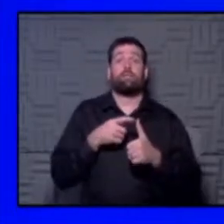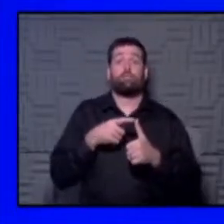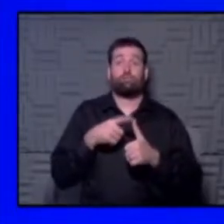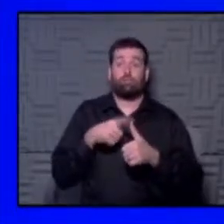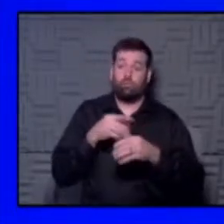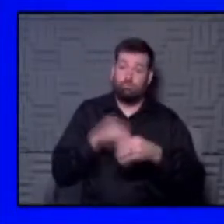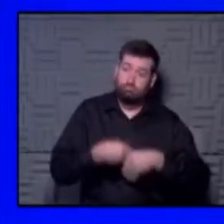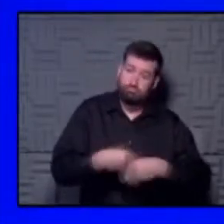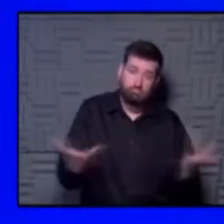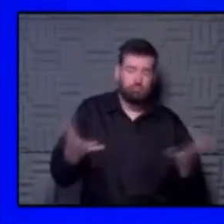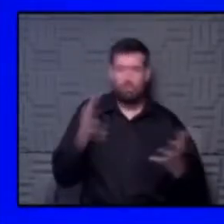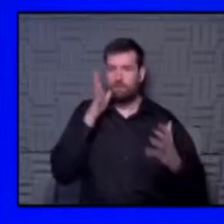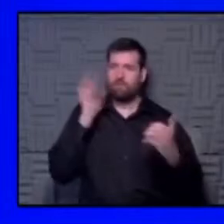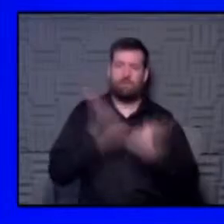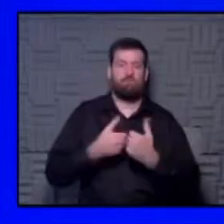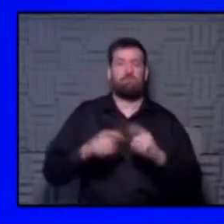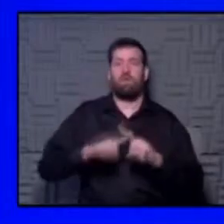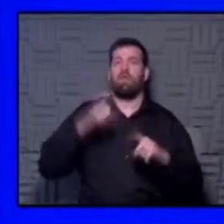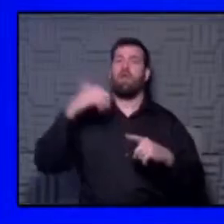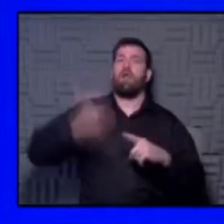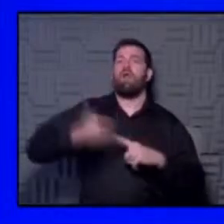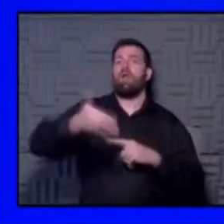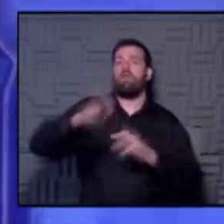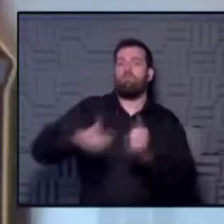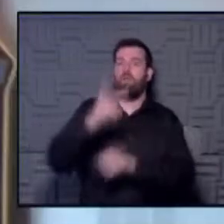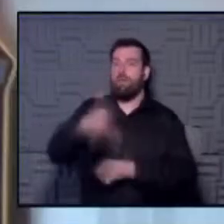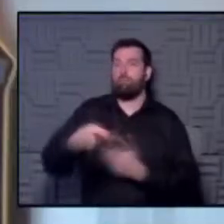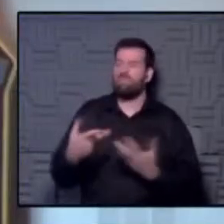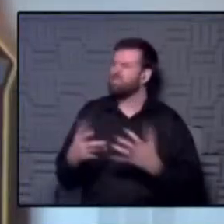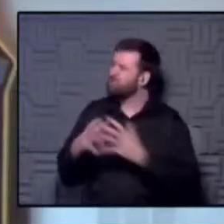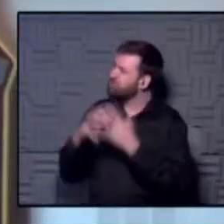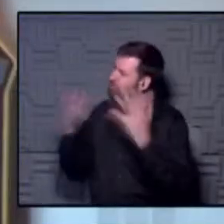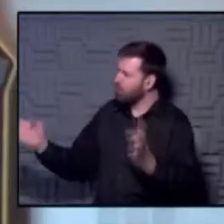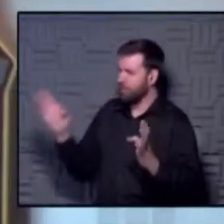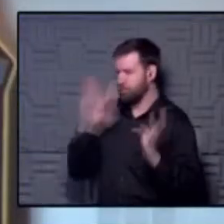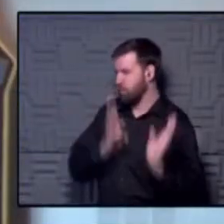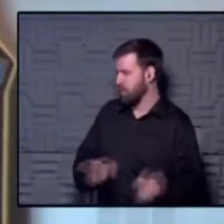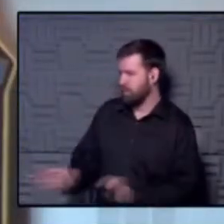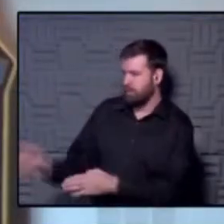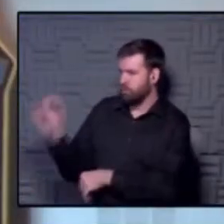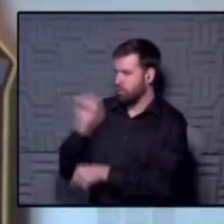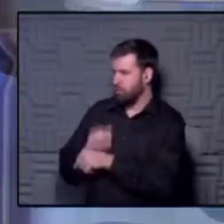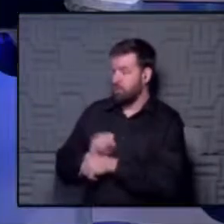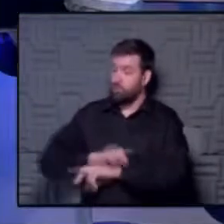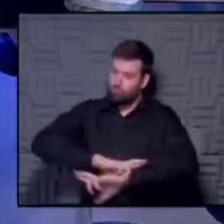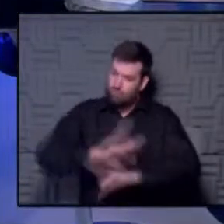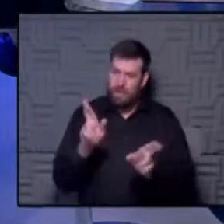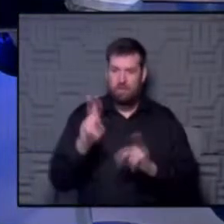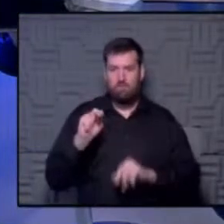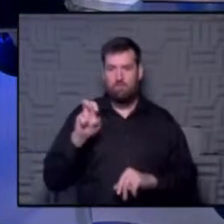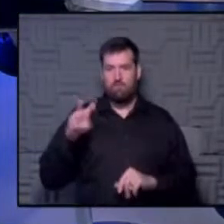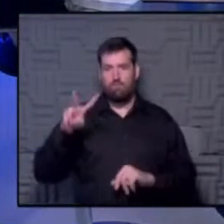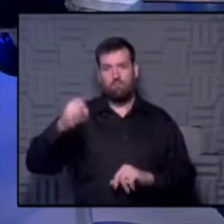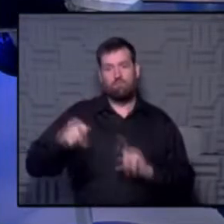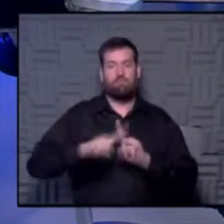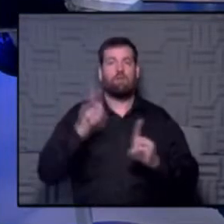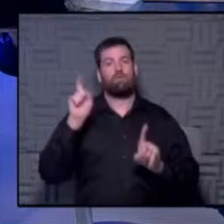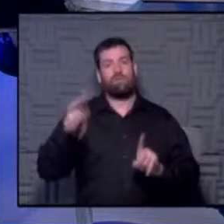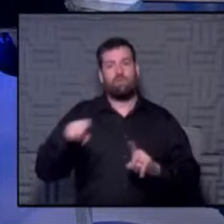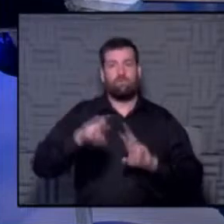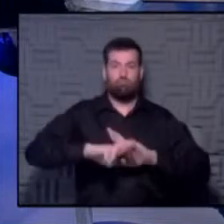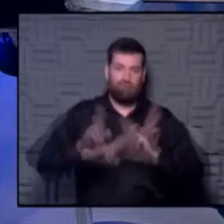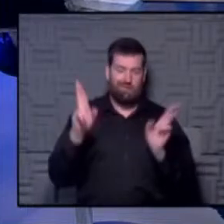rollout is going to be daunting, but even continuing to follow that up is going to be daunting. And there's so much organization work. That's why I'm saying be ready by November 1st. But you have to be ready for